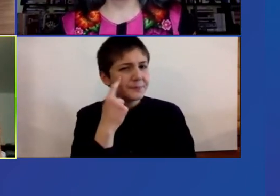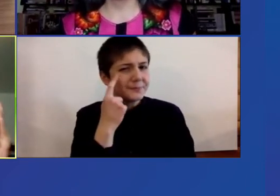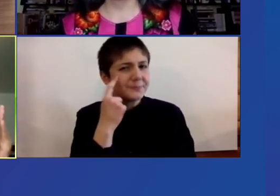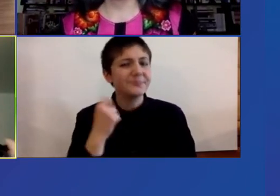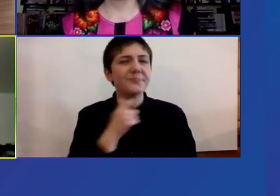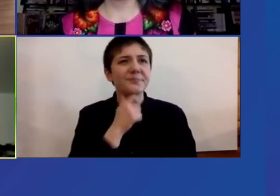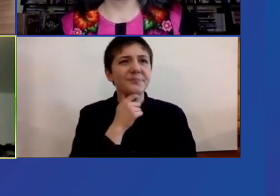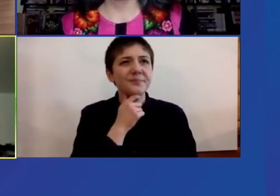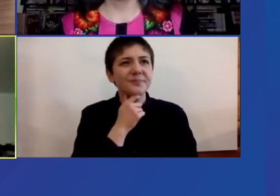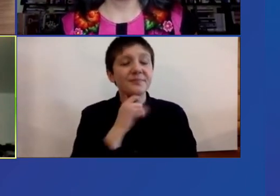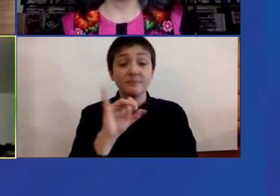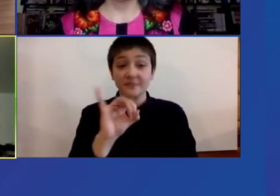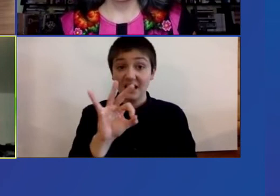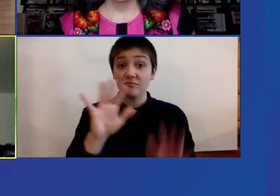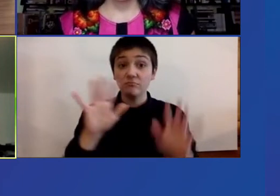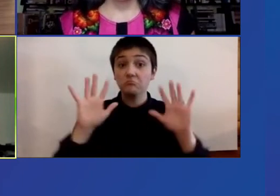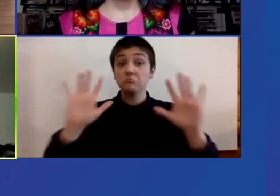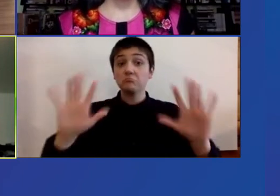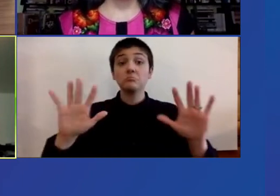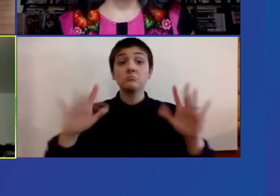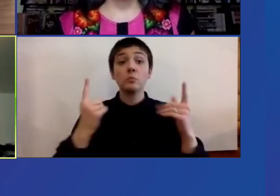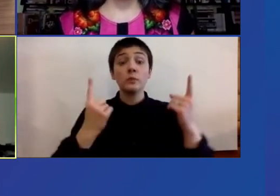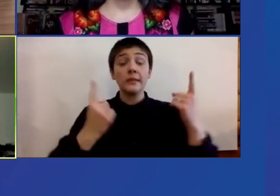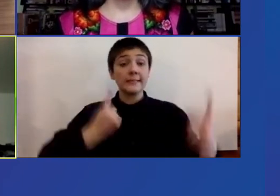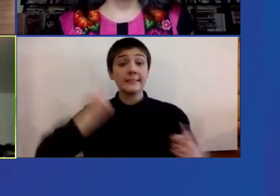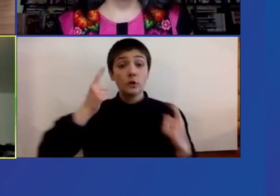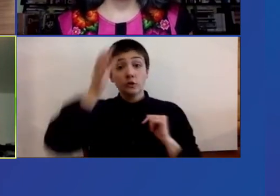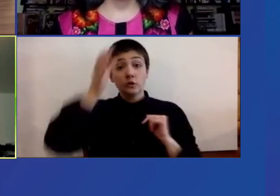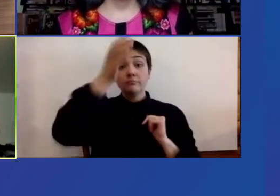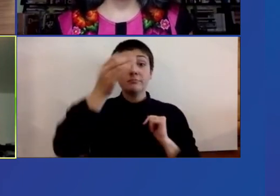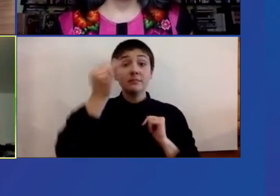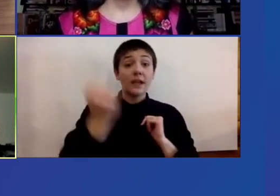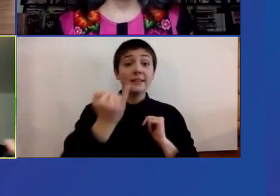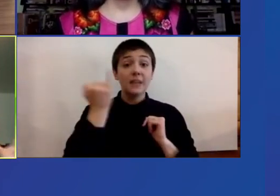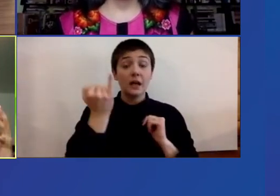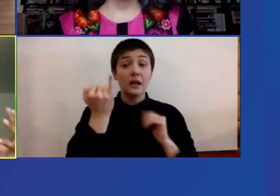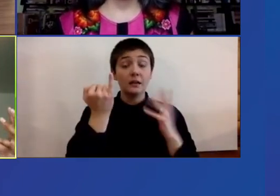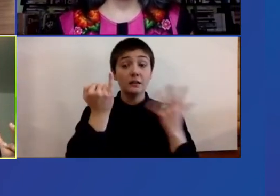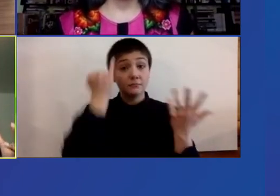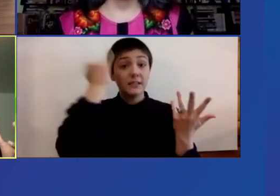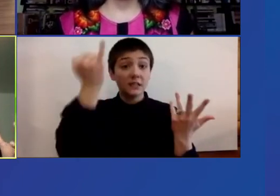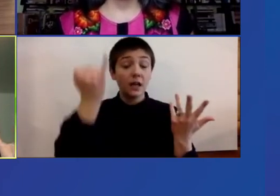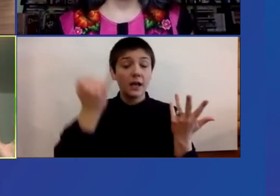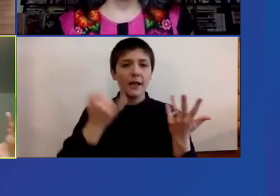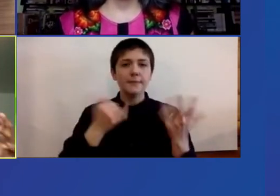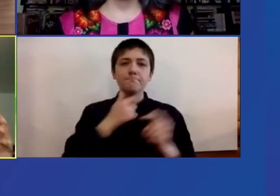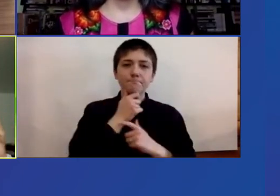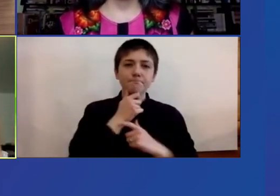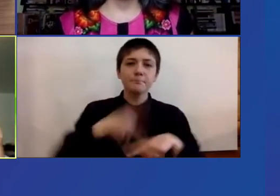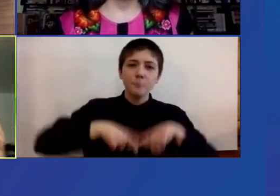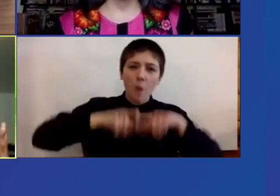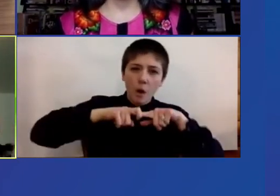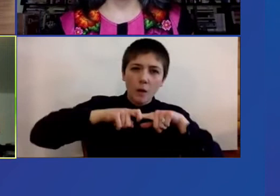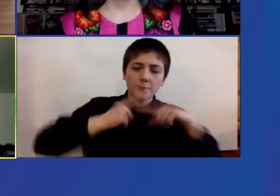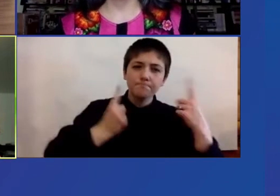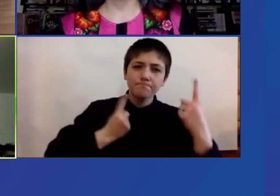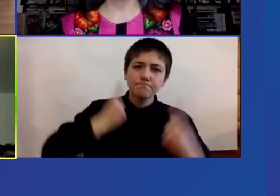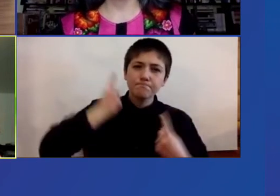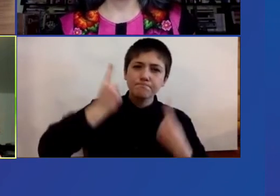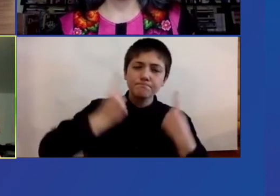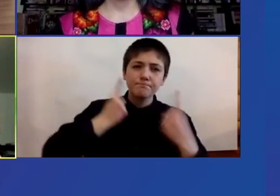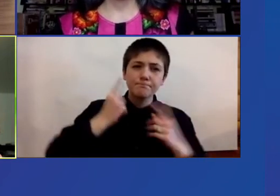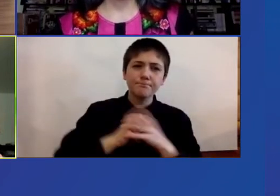really consider this idea and really meditate on it, it can really be an idea that's a